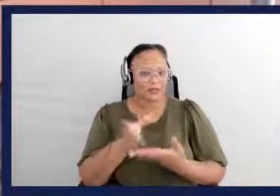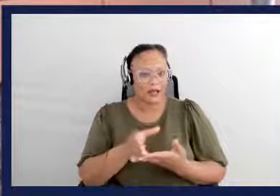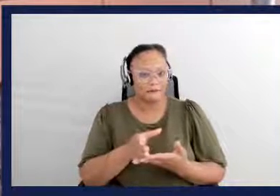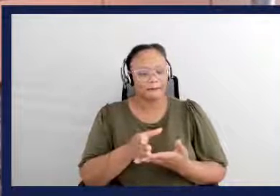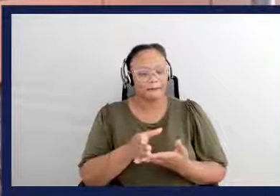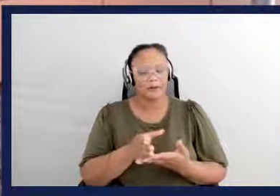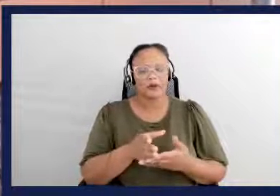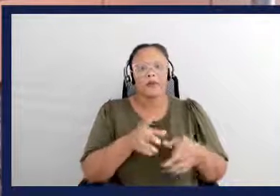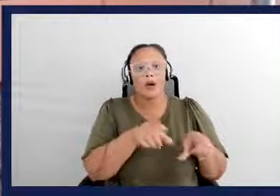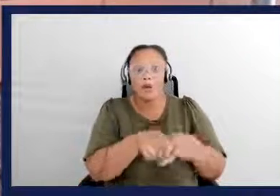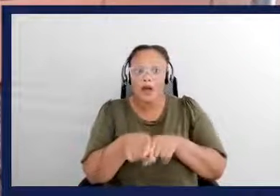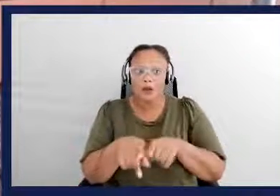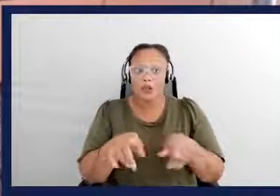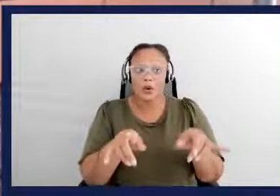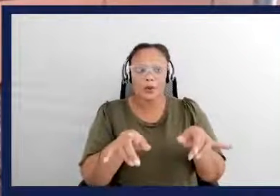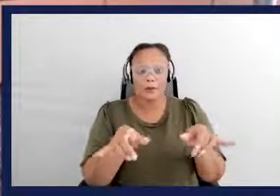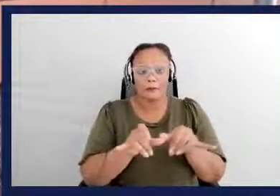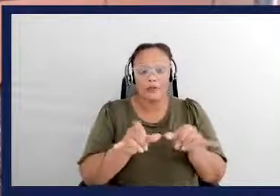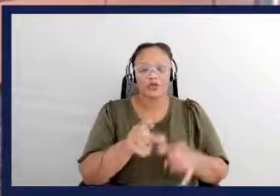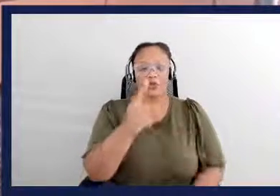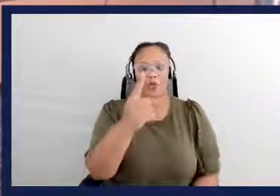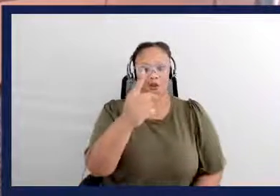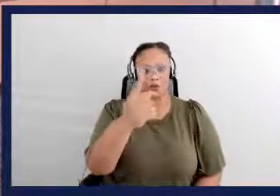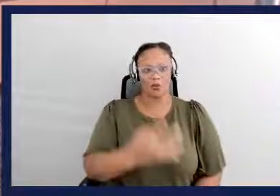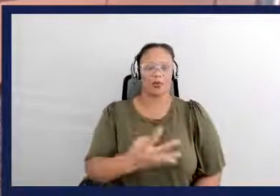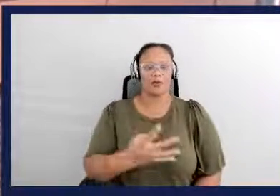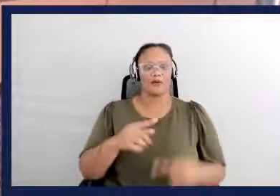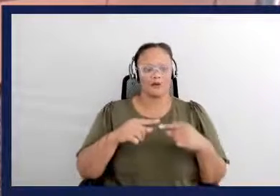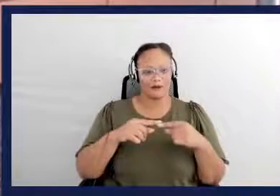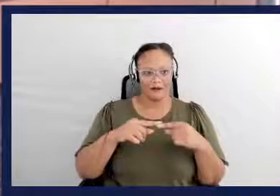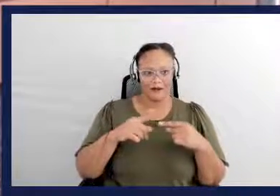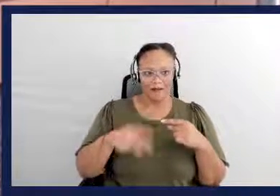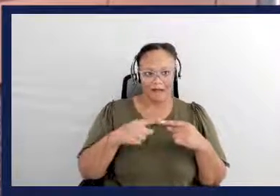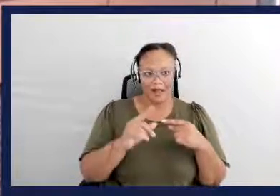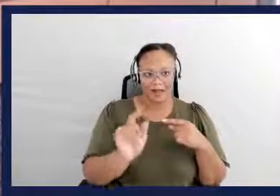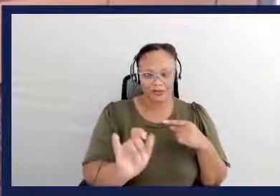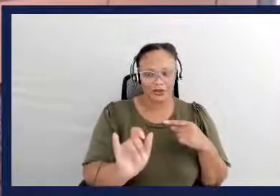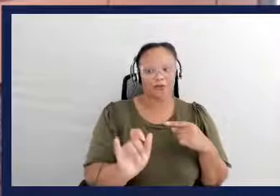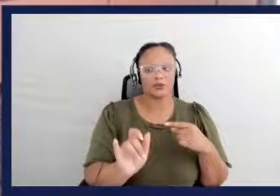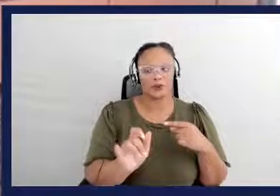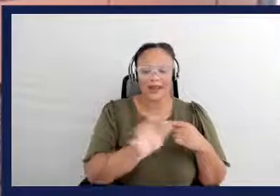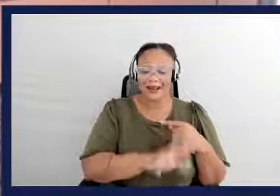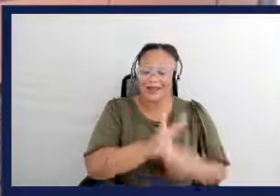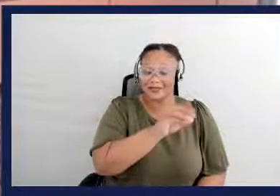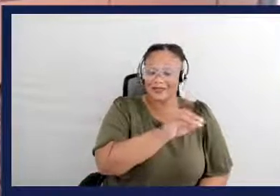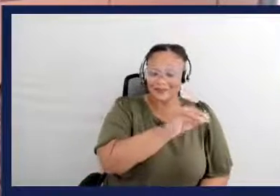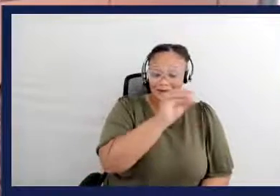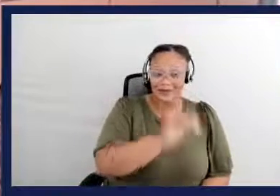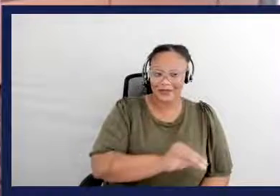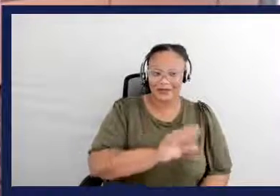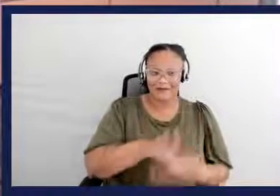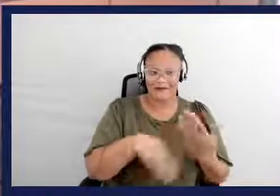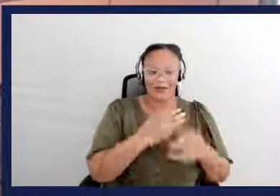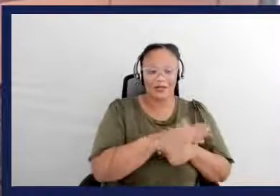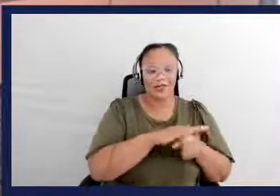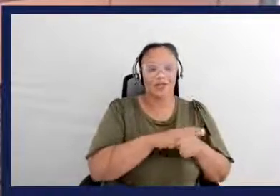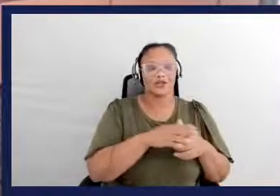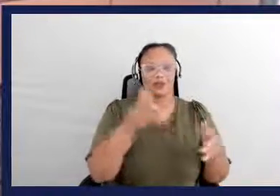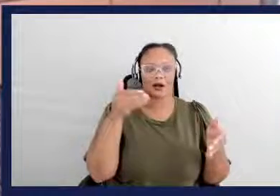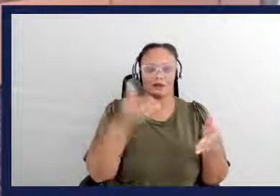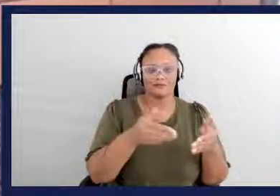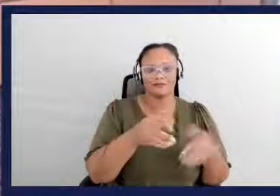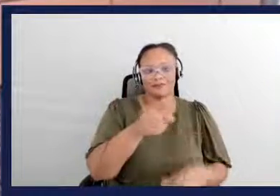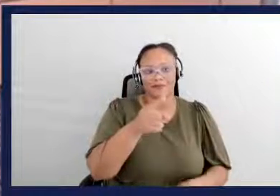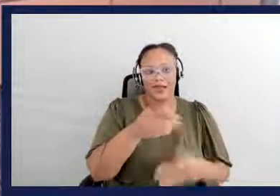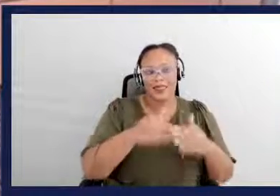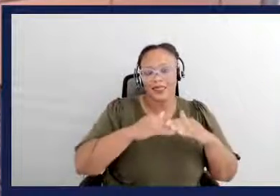and approximately 60, just over 60 of our voting locations were within 1/4 of a mile to a light rail or bus stop. But